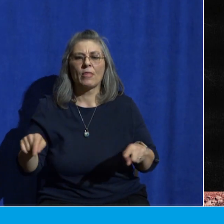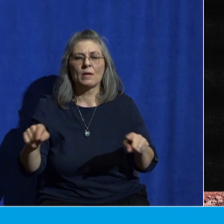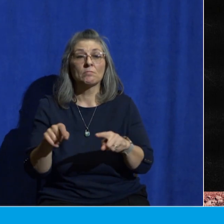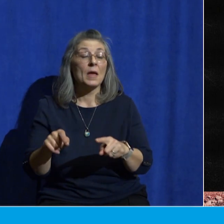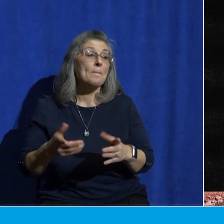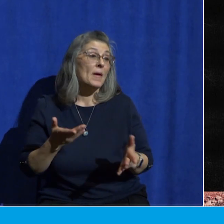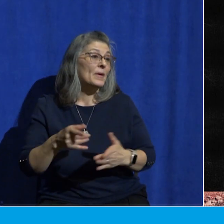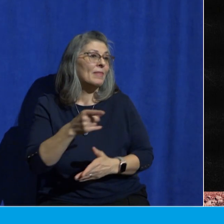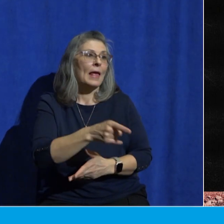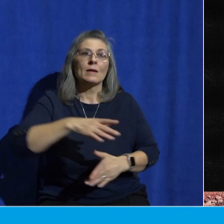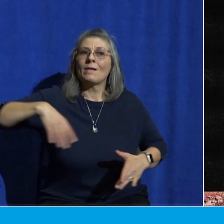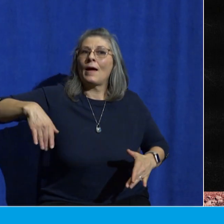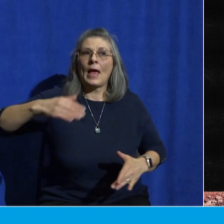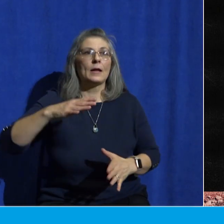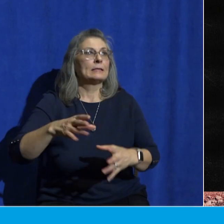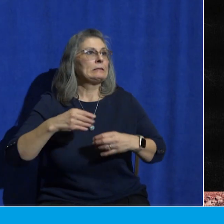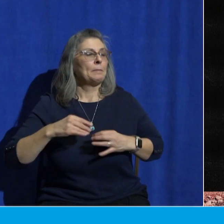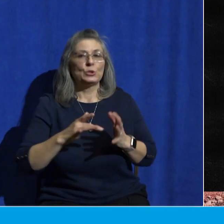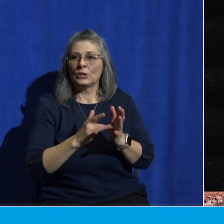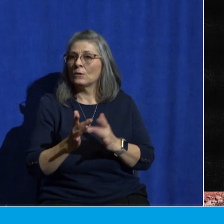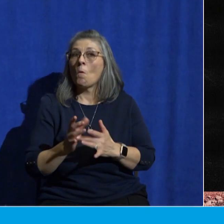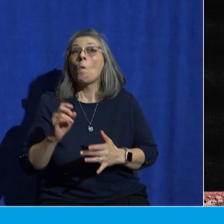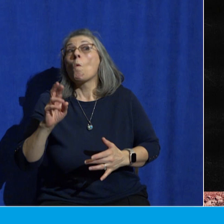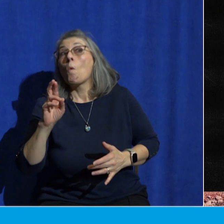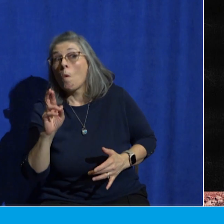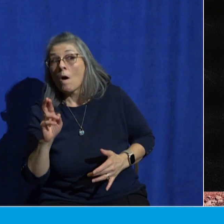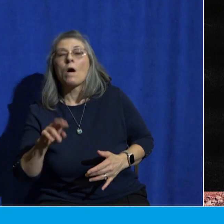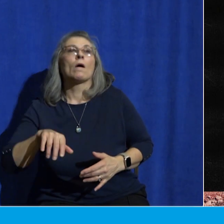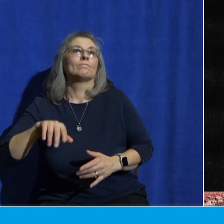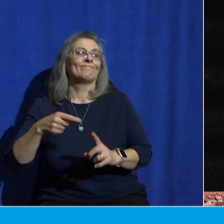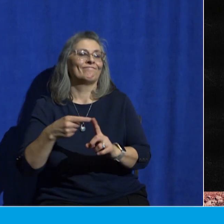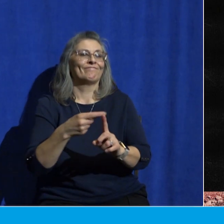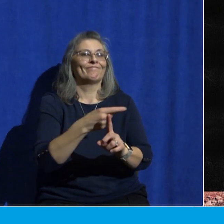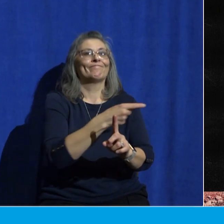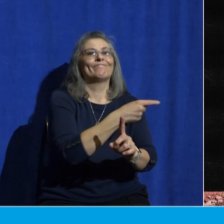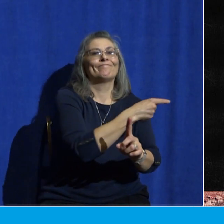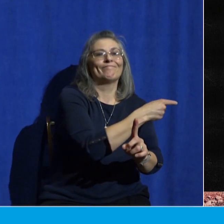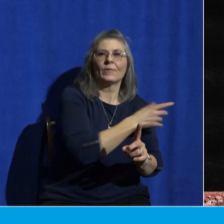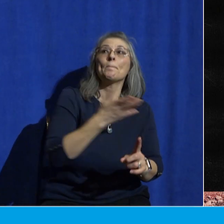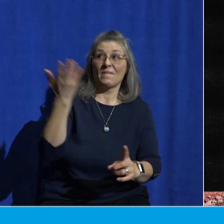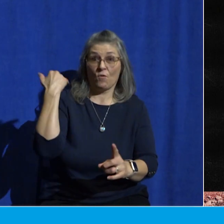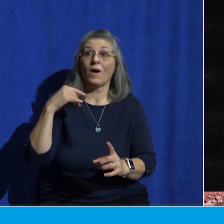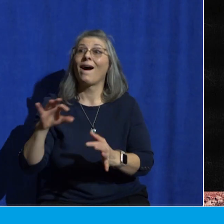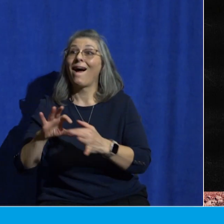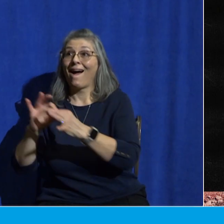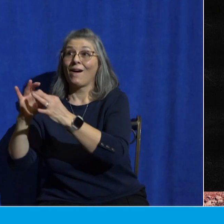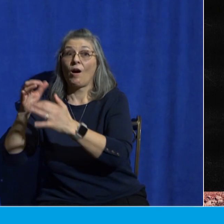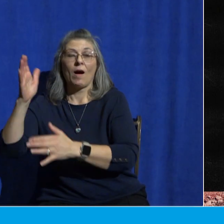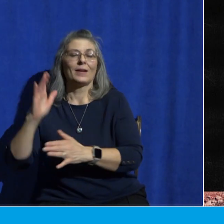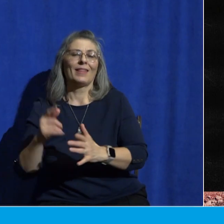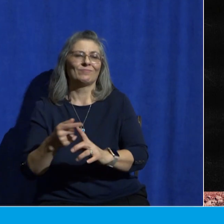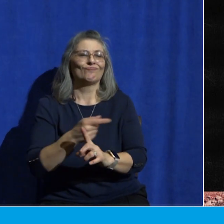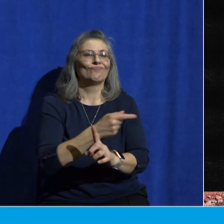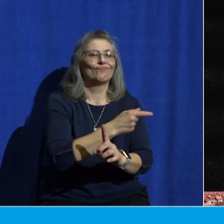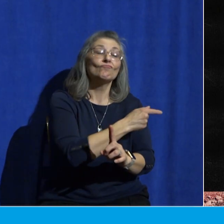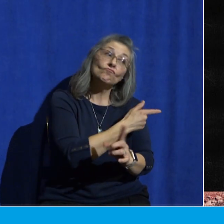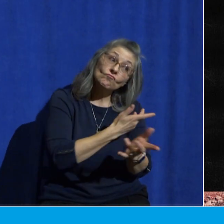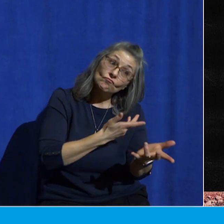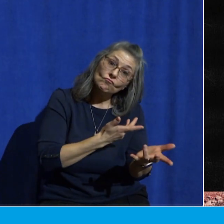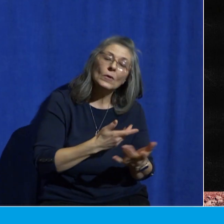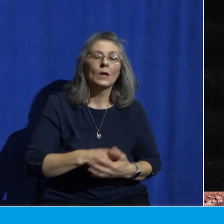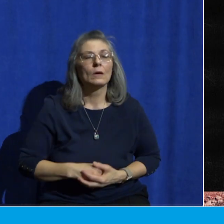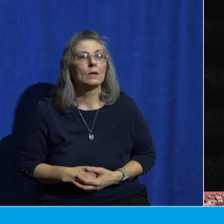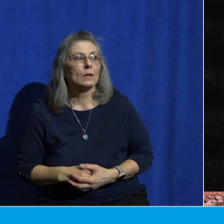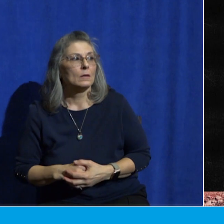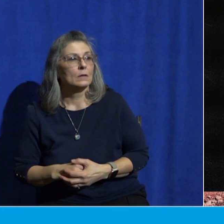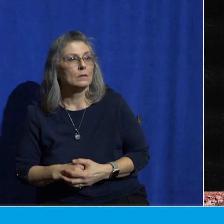Jesus. And let's intercede for them right now. Just picture Exodus 32. We read this a